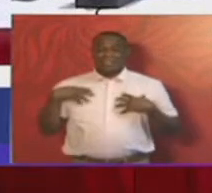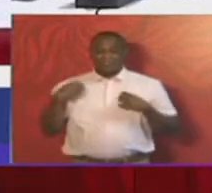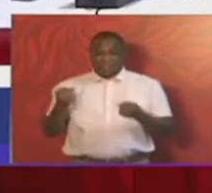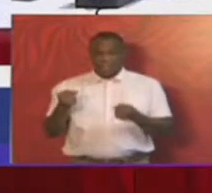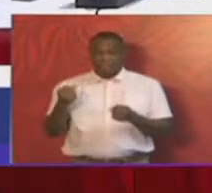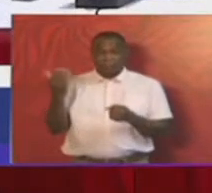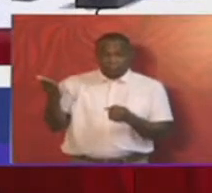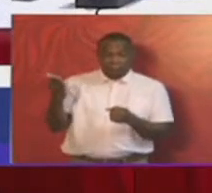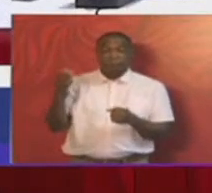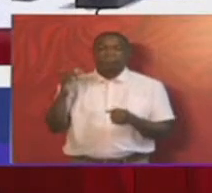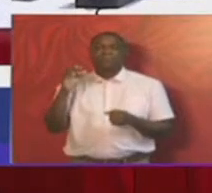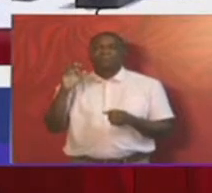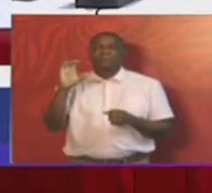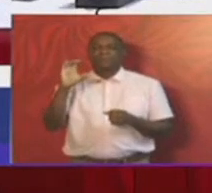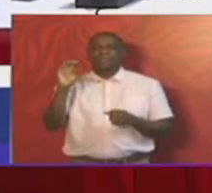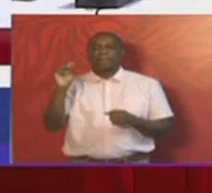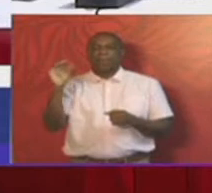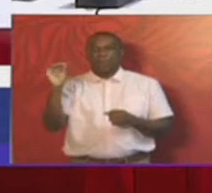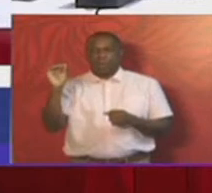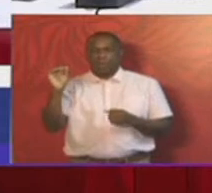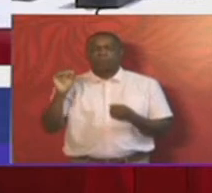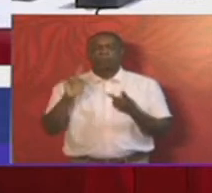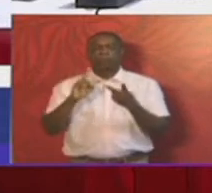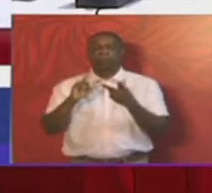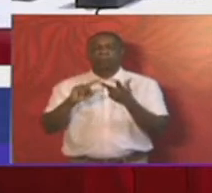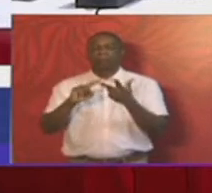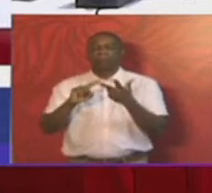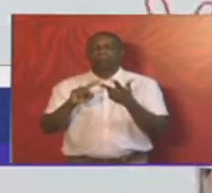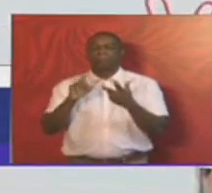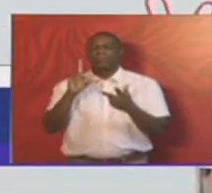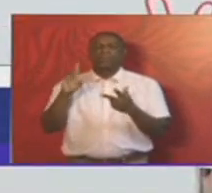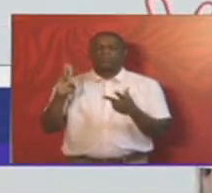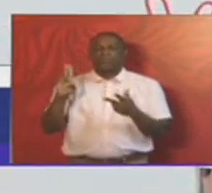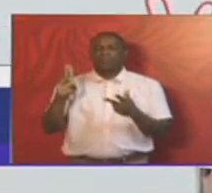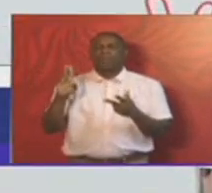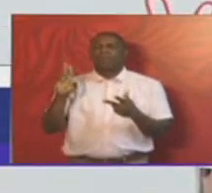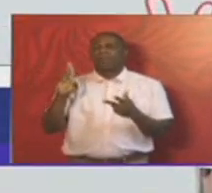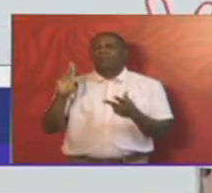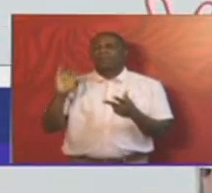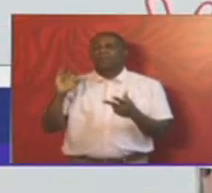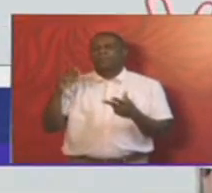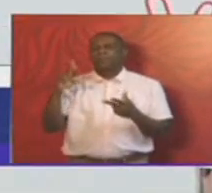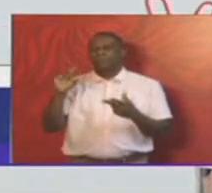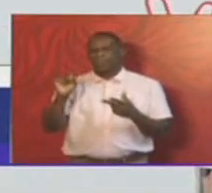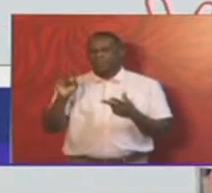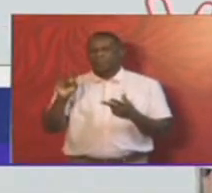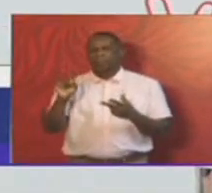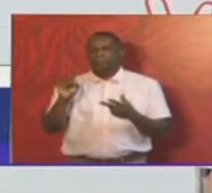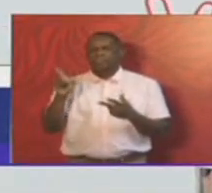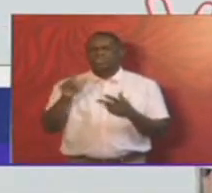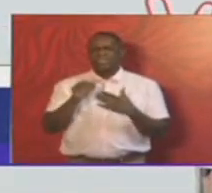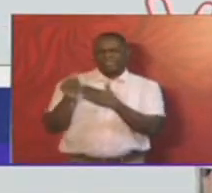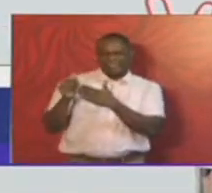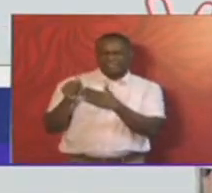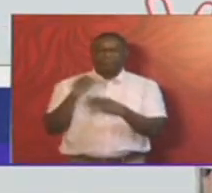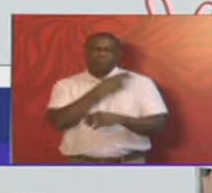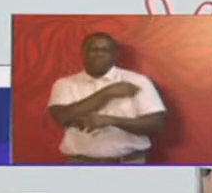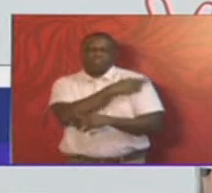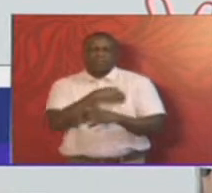Dr. Roshan Parashram, Chief Medical Officer, and Dr. Miriam Abdul Richards, Principal Medical